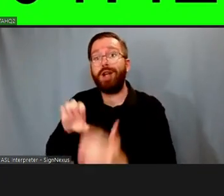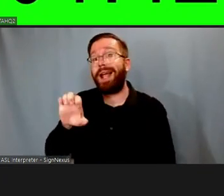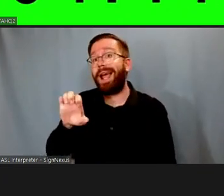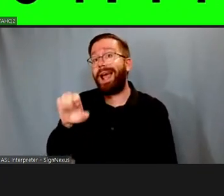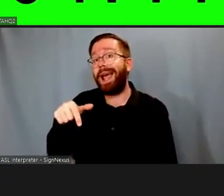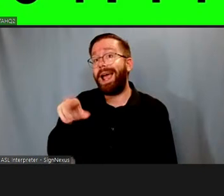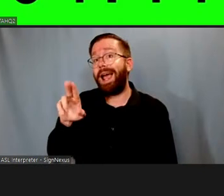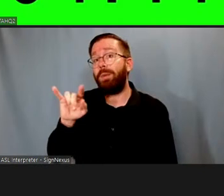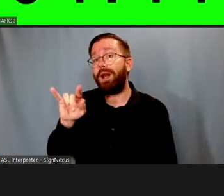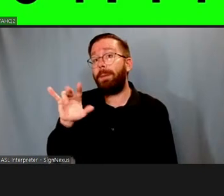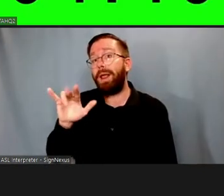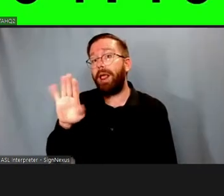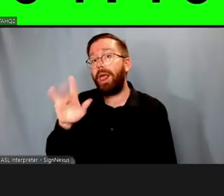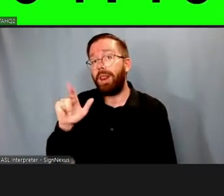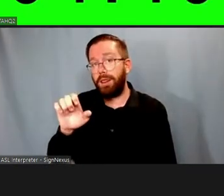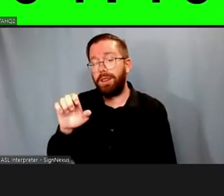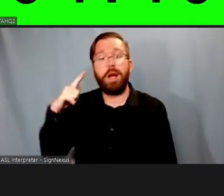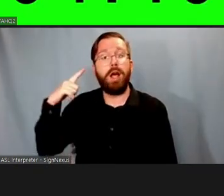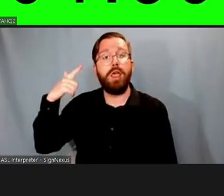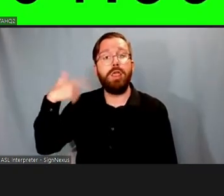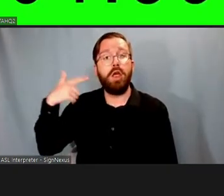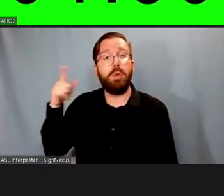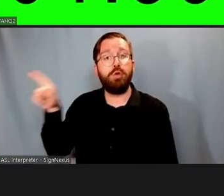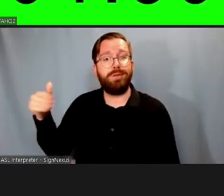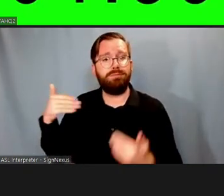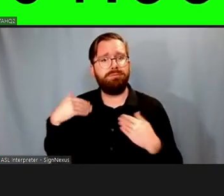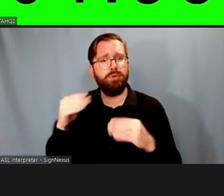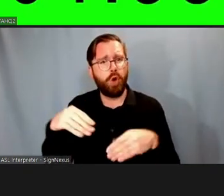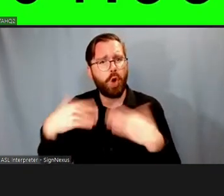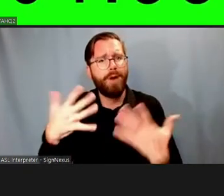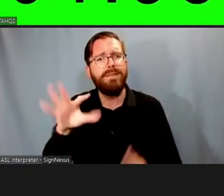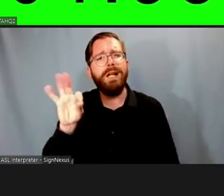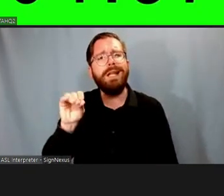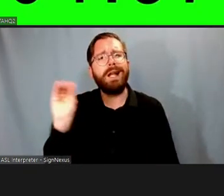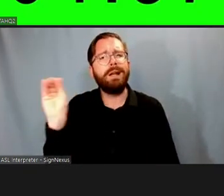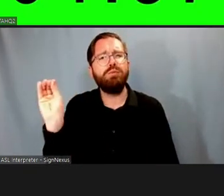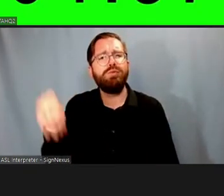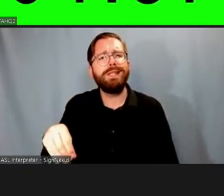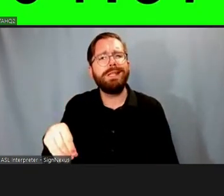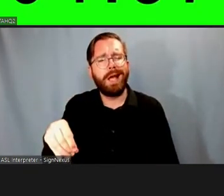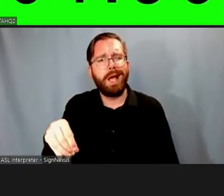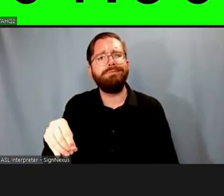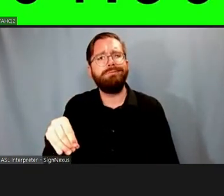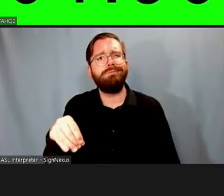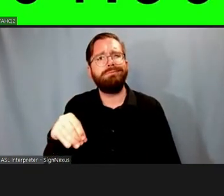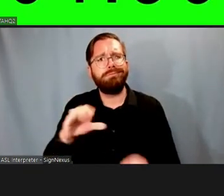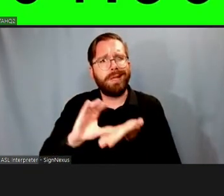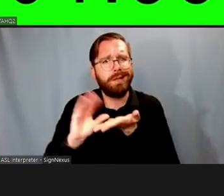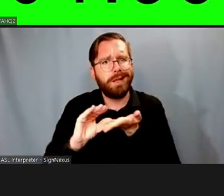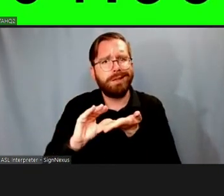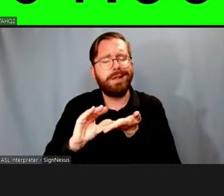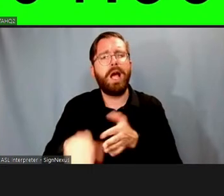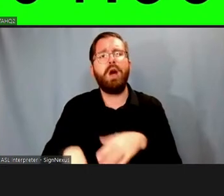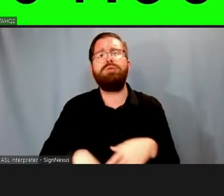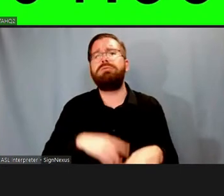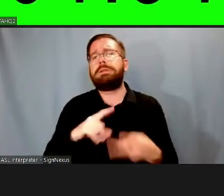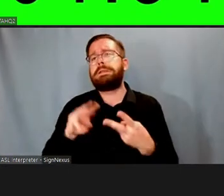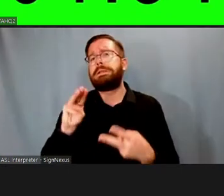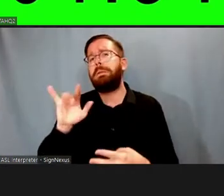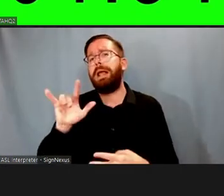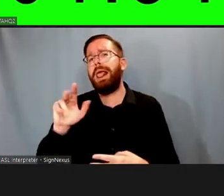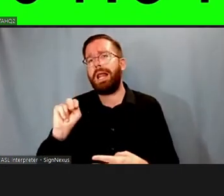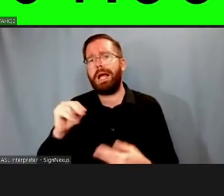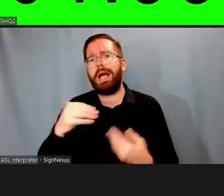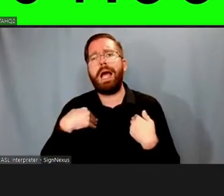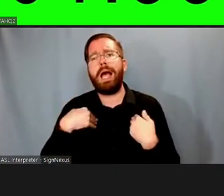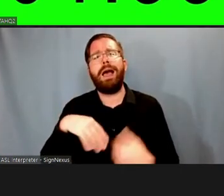districts london offers a 90 discount with a 10 pound annual registration fee milan has 40 free entry